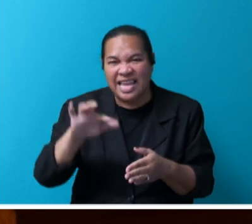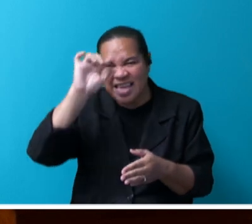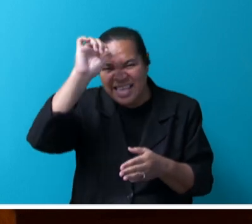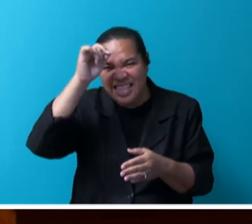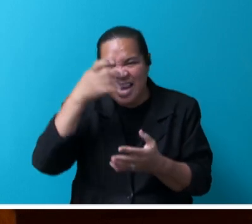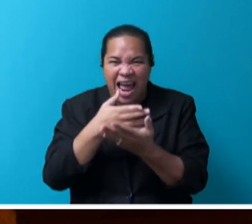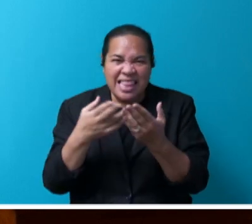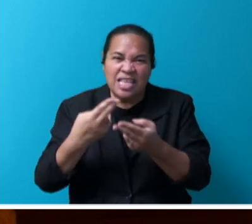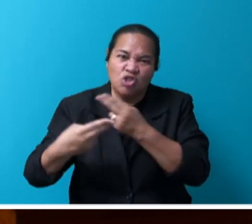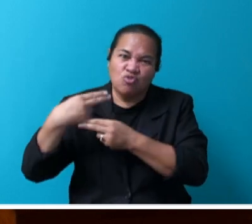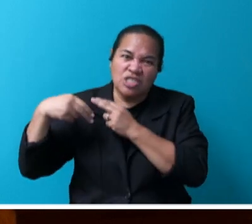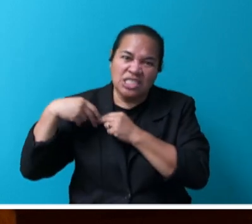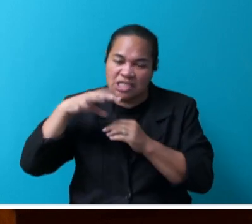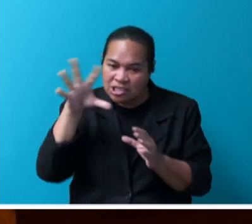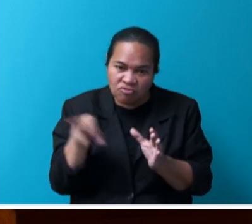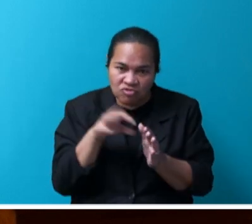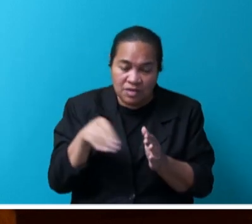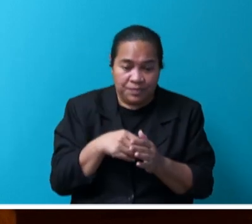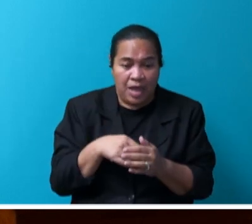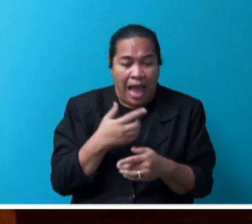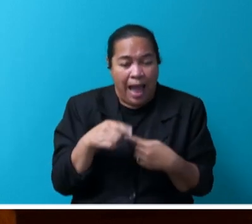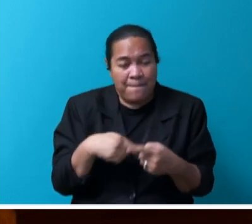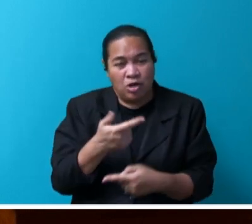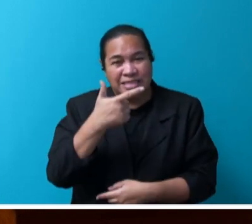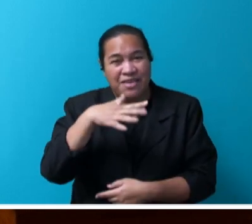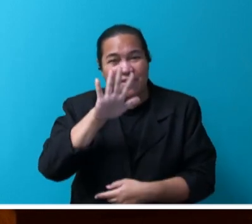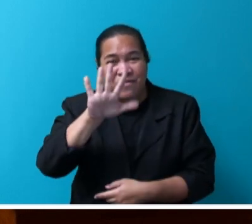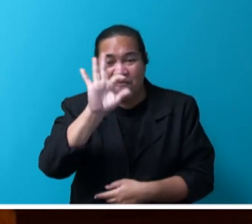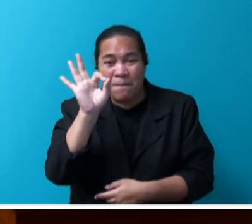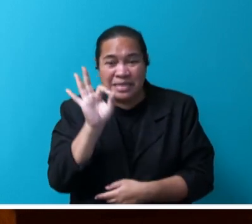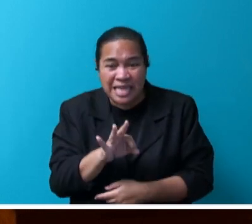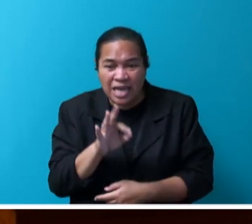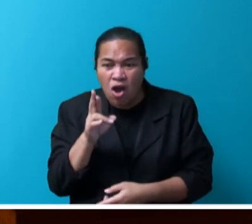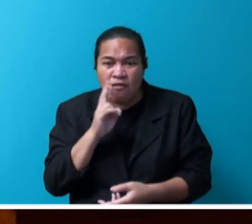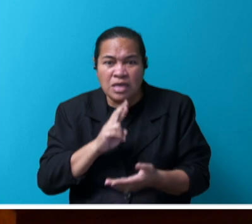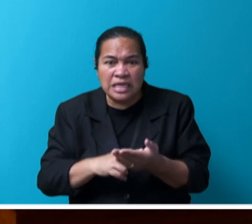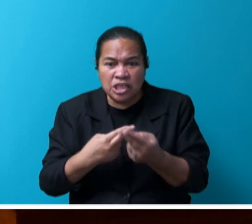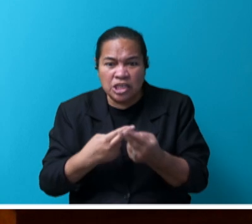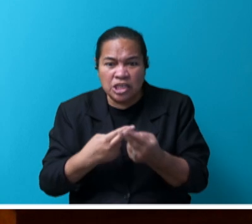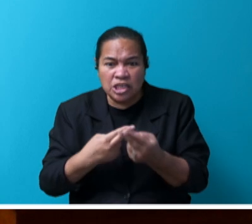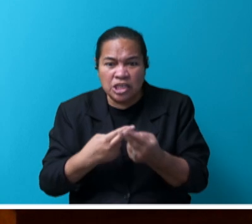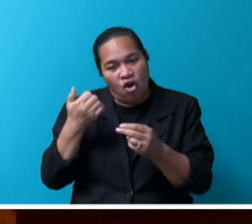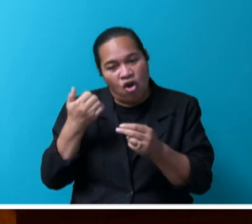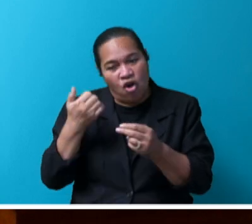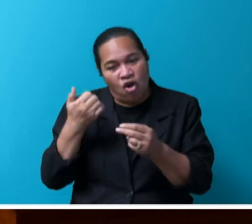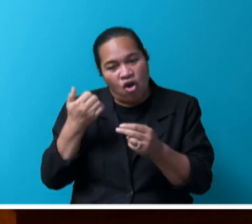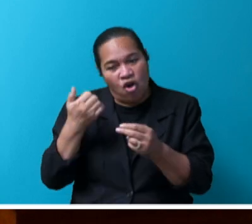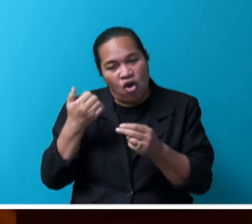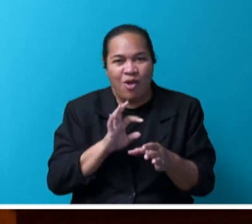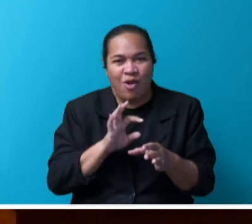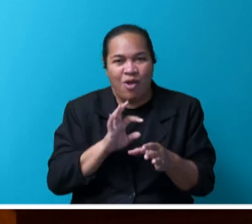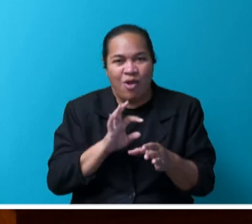currently store over 2,000 hours of audiovisual material and more than 200.